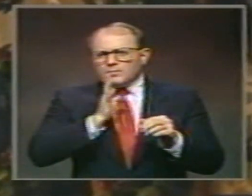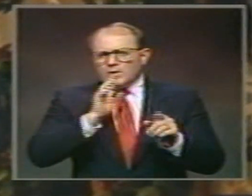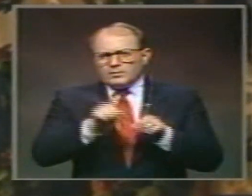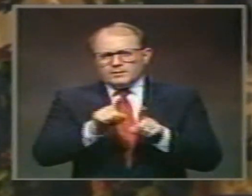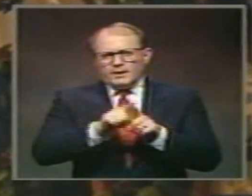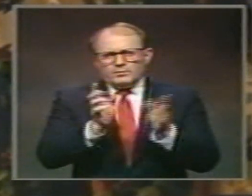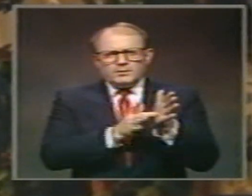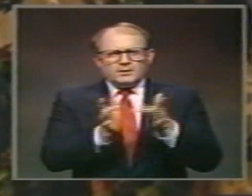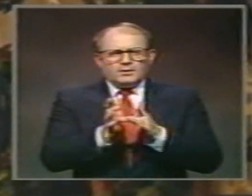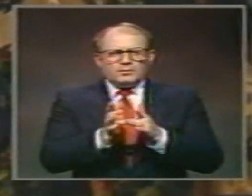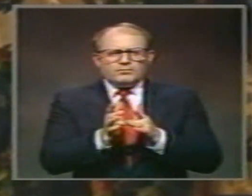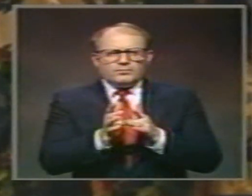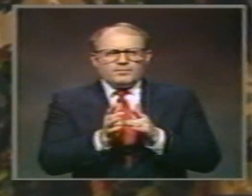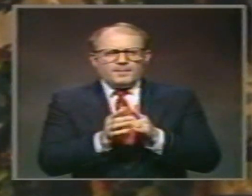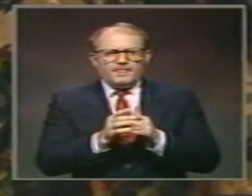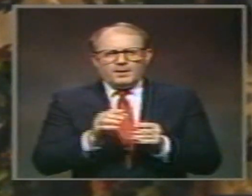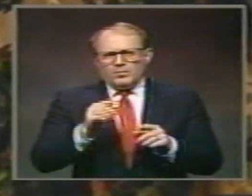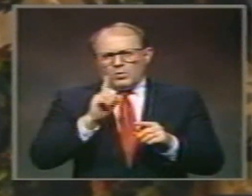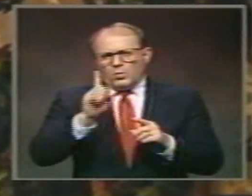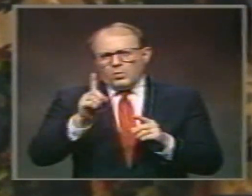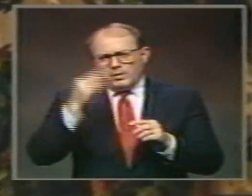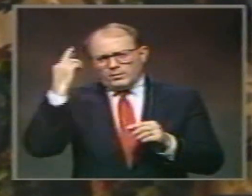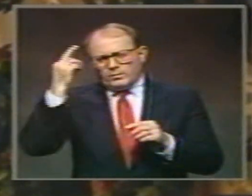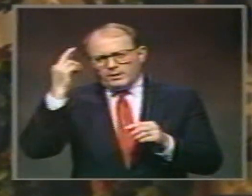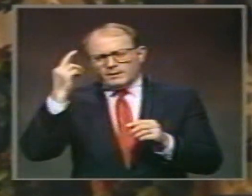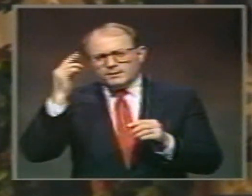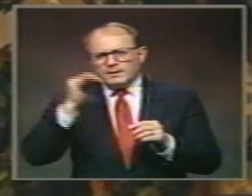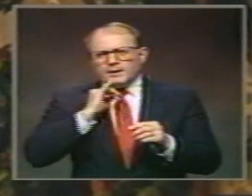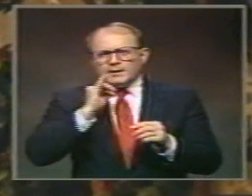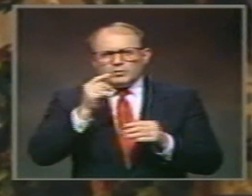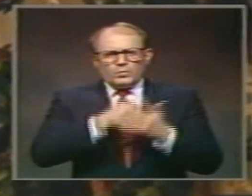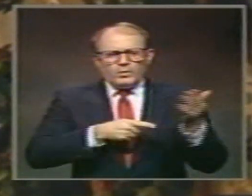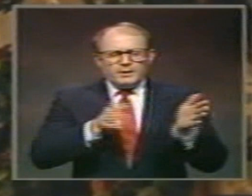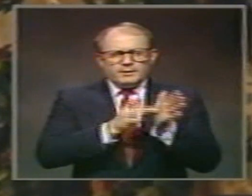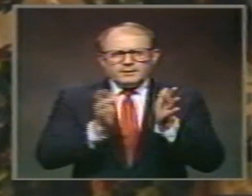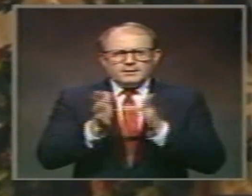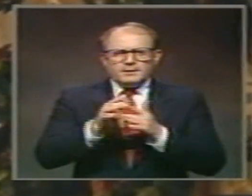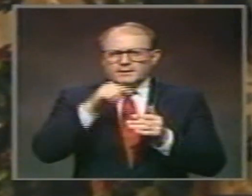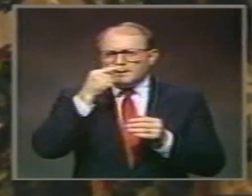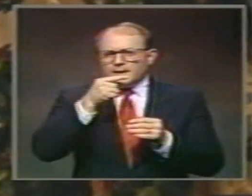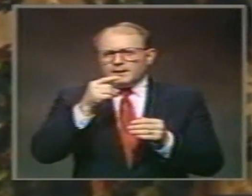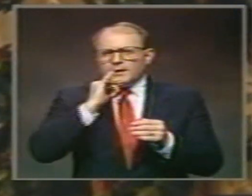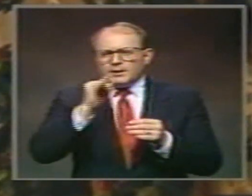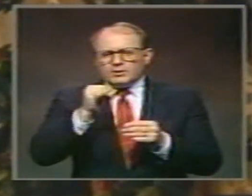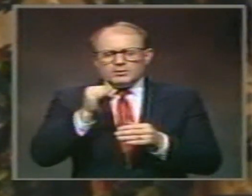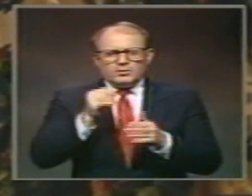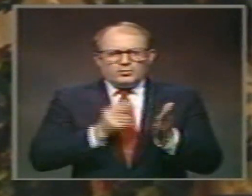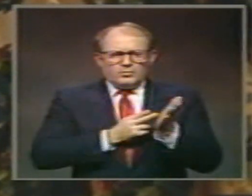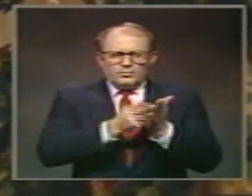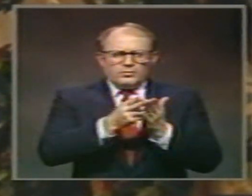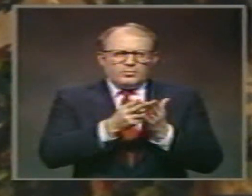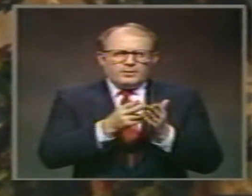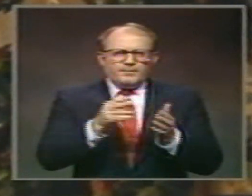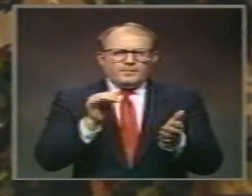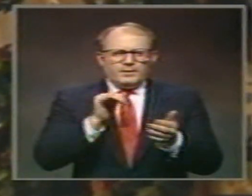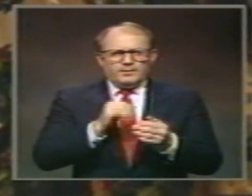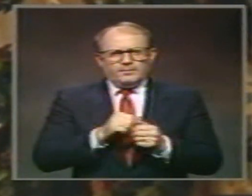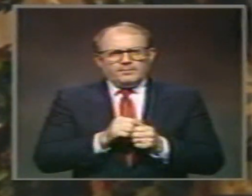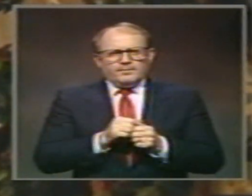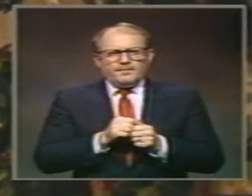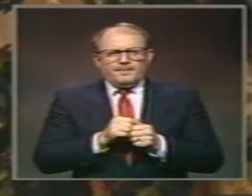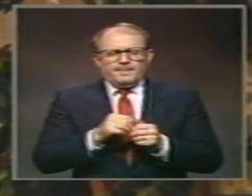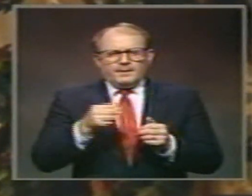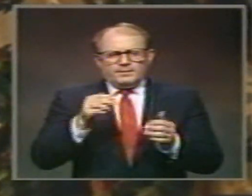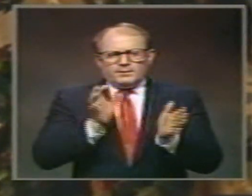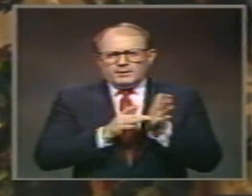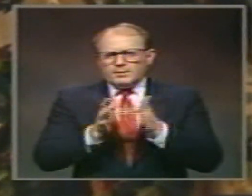many reasons, but one very obvious reason is that what Jesus said was the way it was. That's called truth.